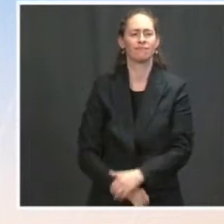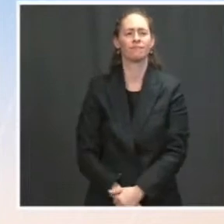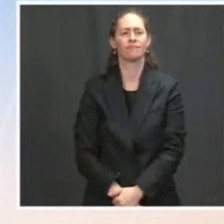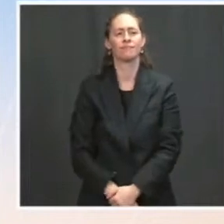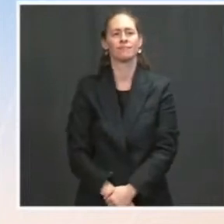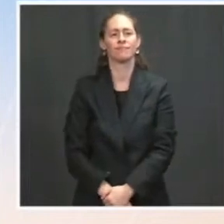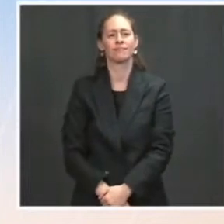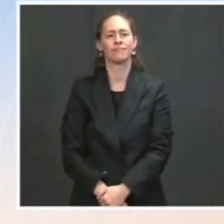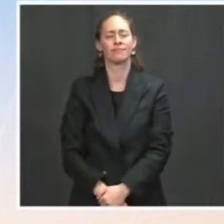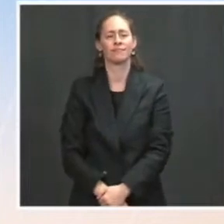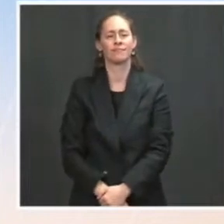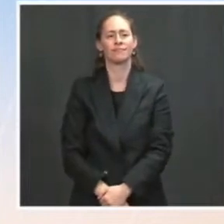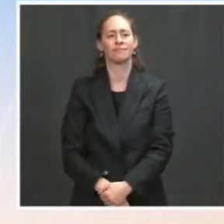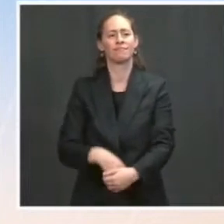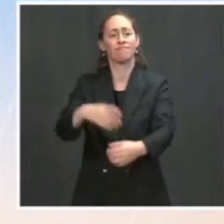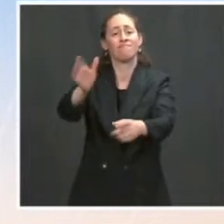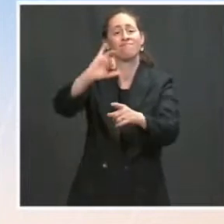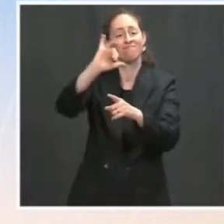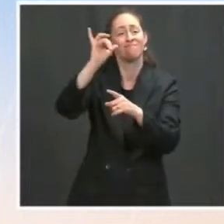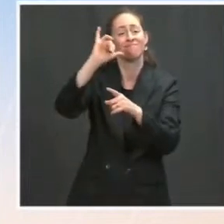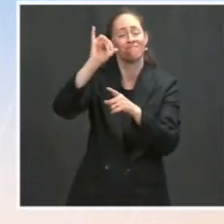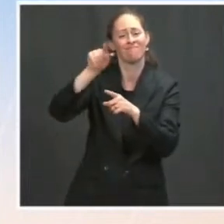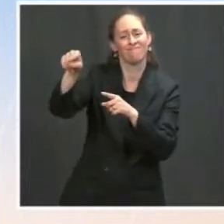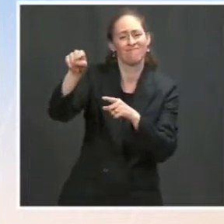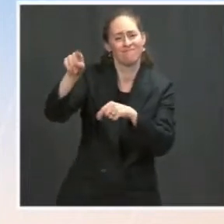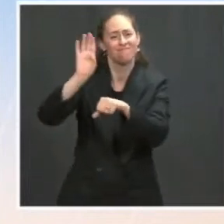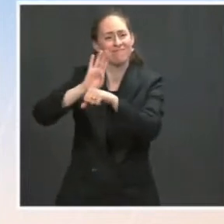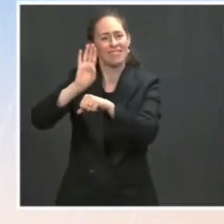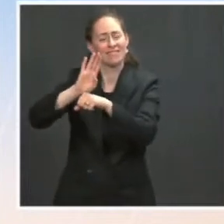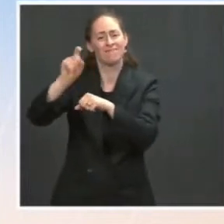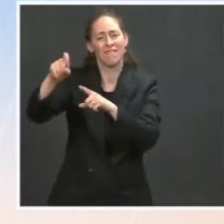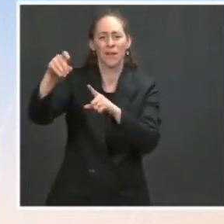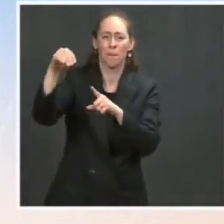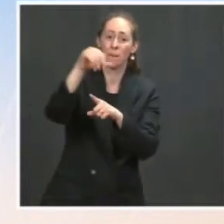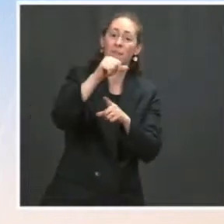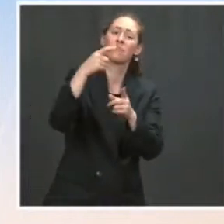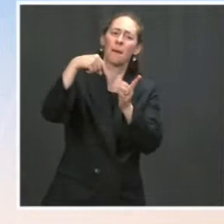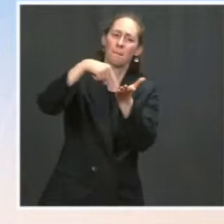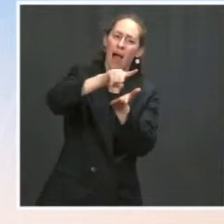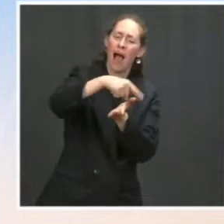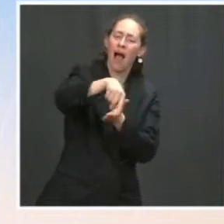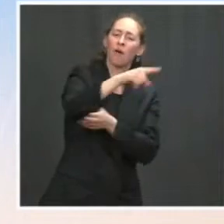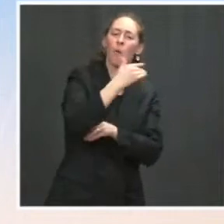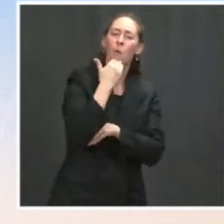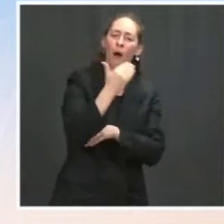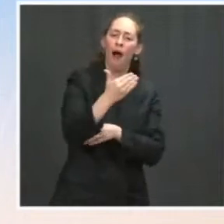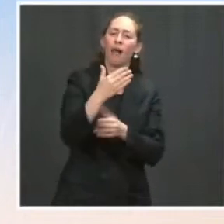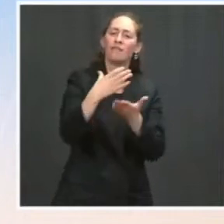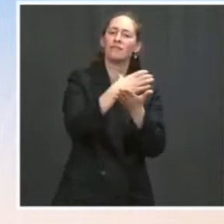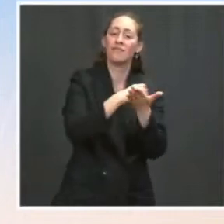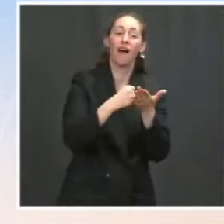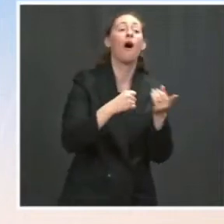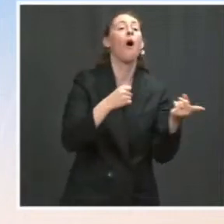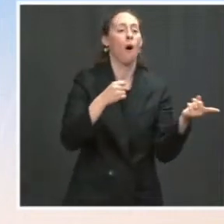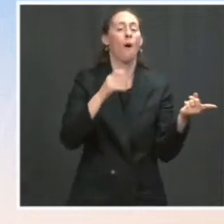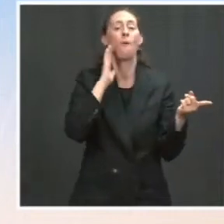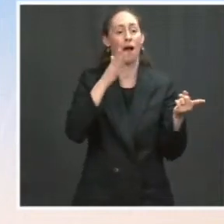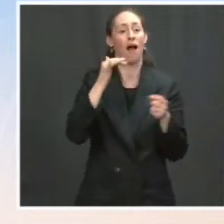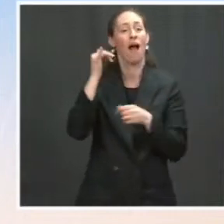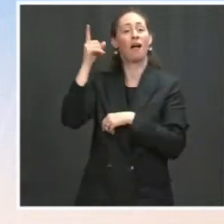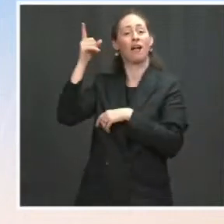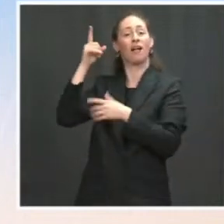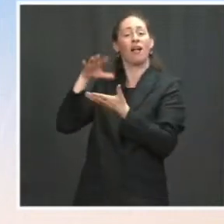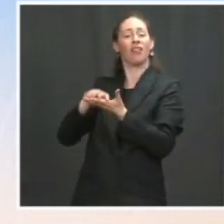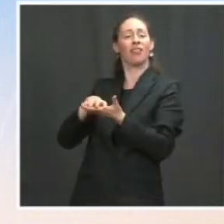people vaccinated. They can pay people a decent wage. These larger companies have received $1.4 trillion in money. They can do a